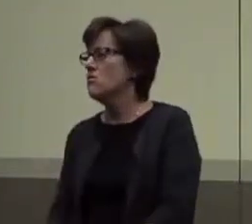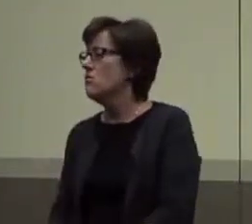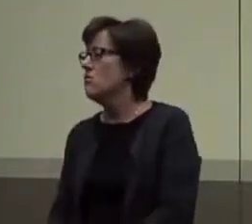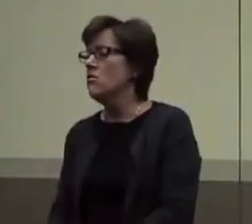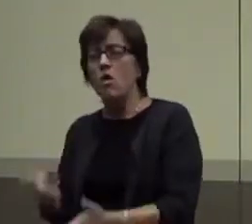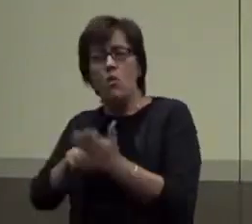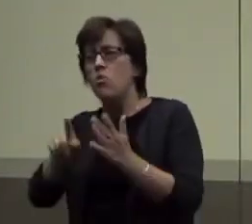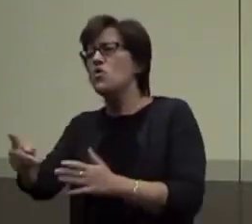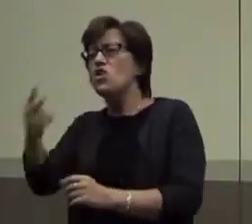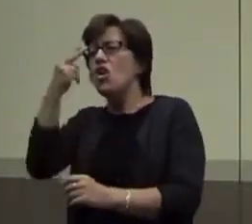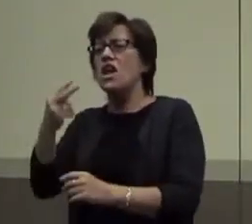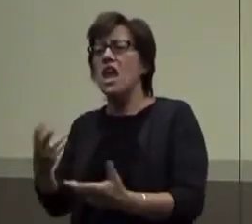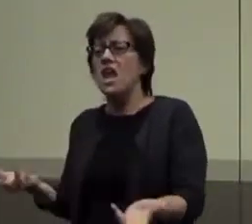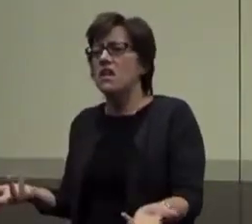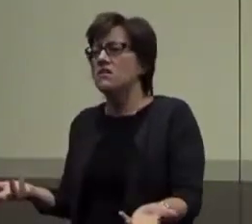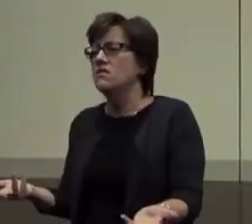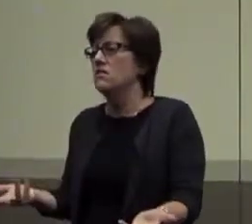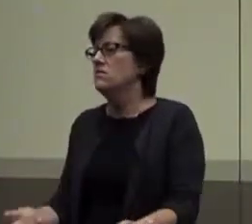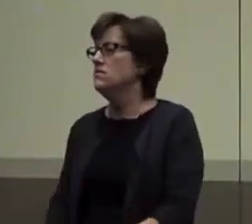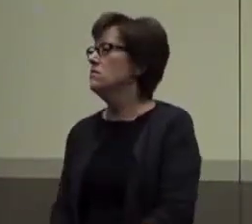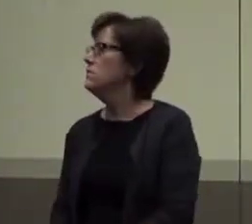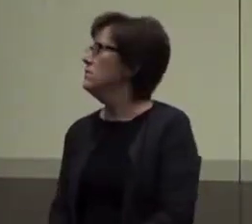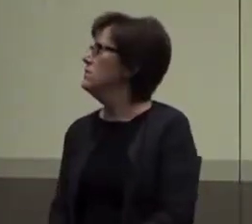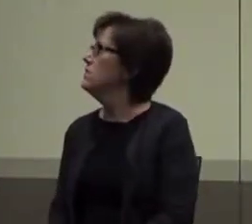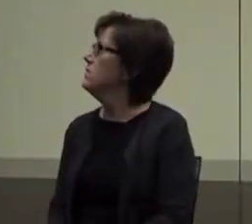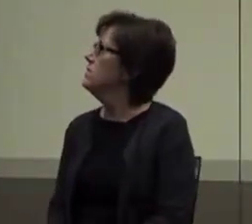What are you looking at?